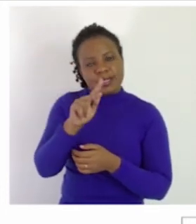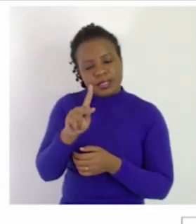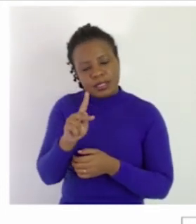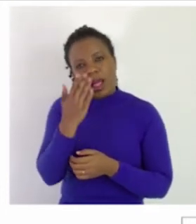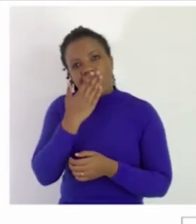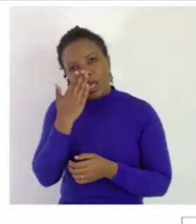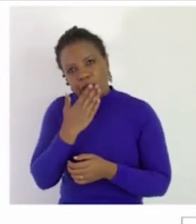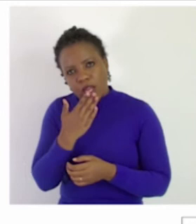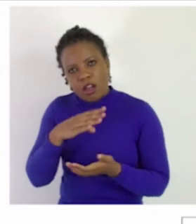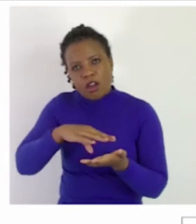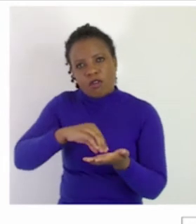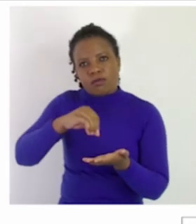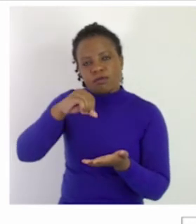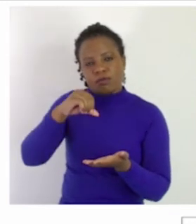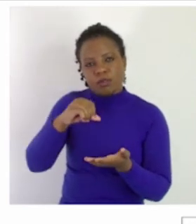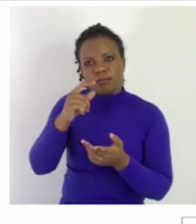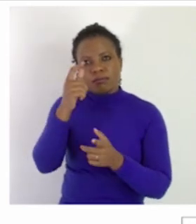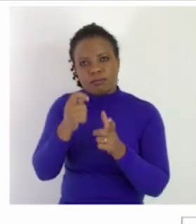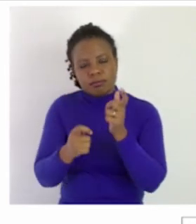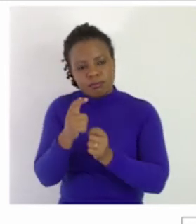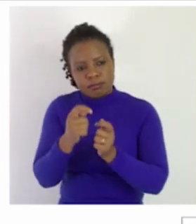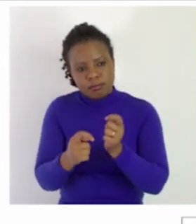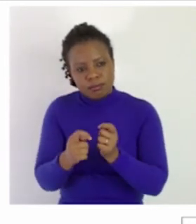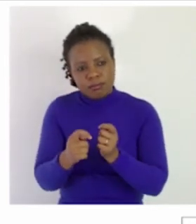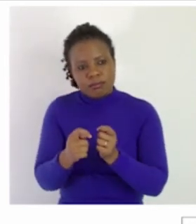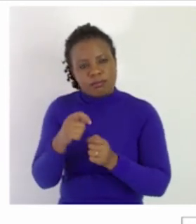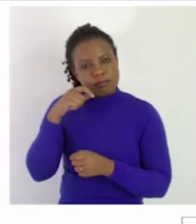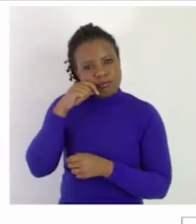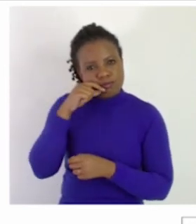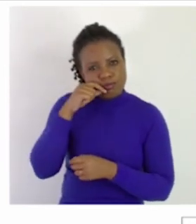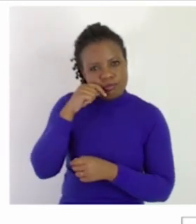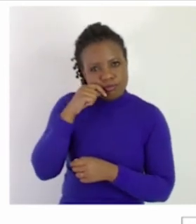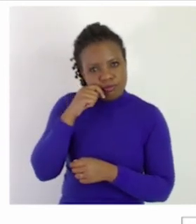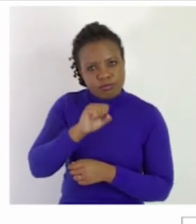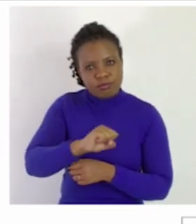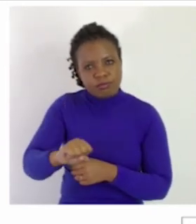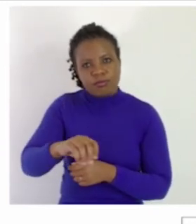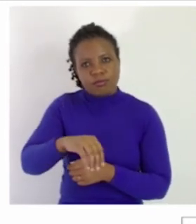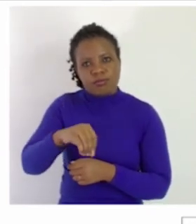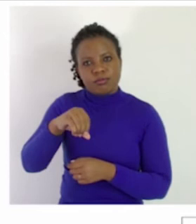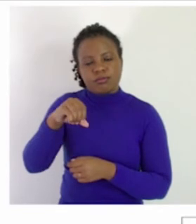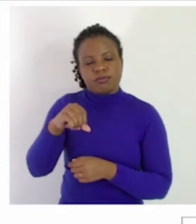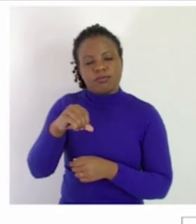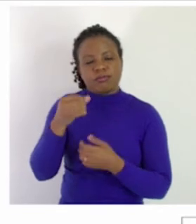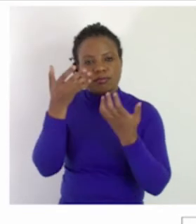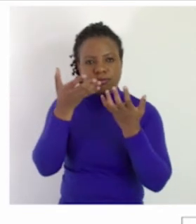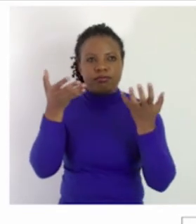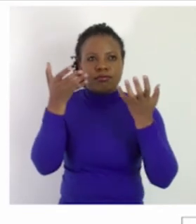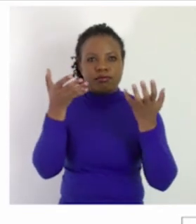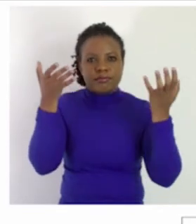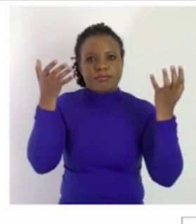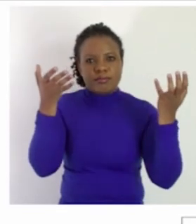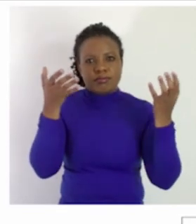ink, sugar, flour, milk, salt, sand,